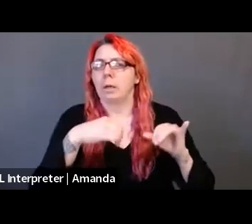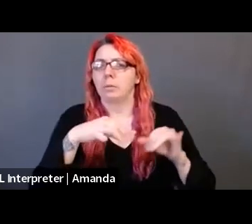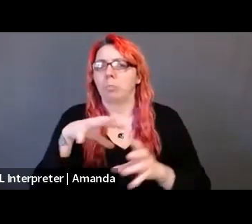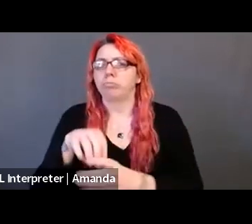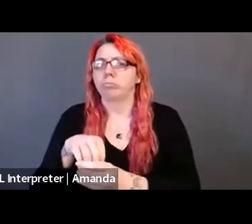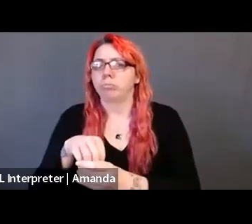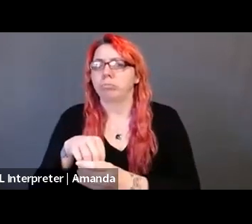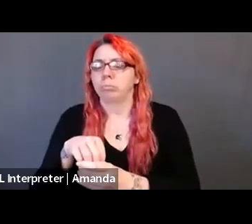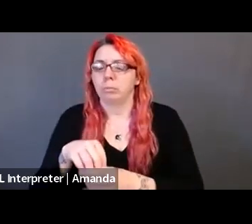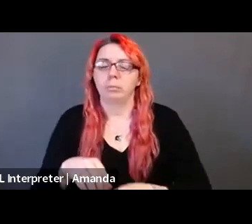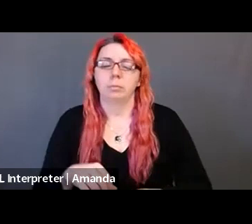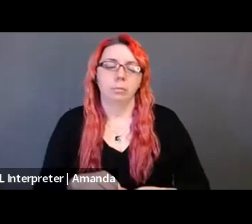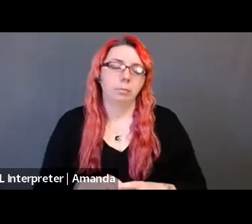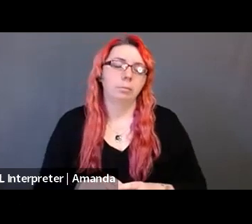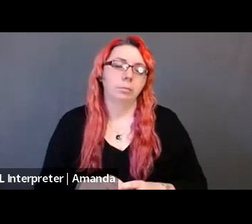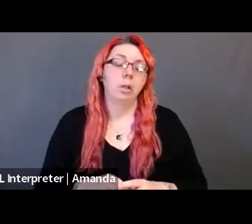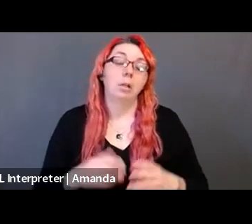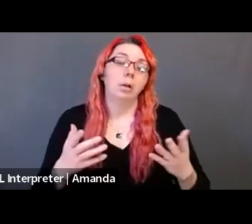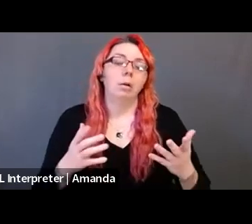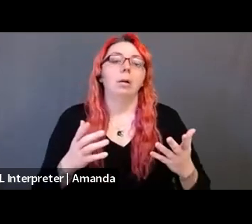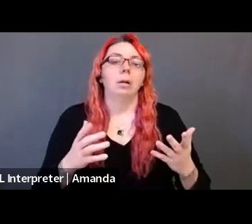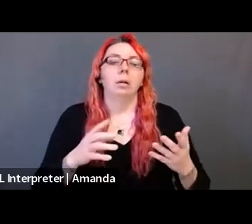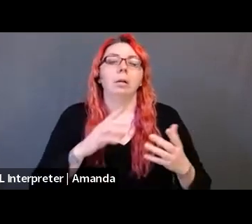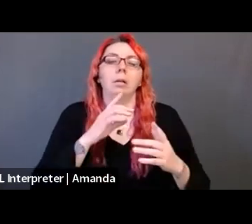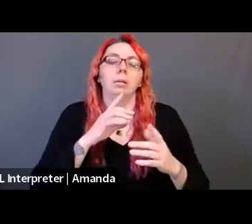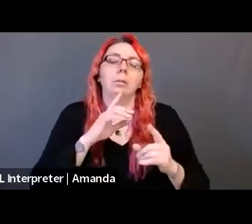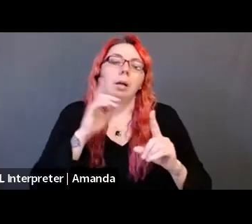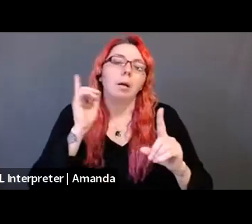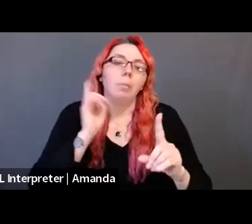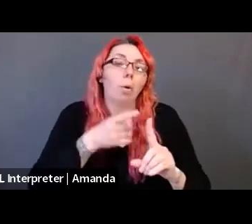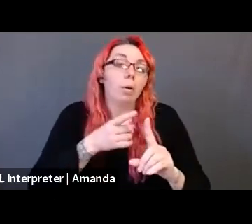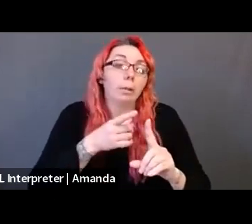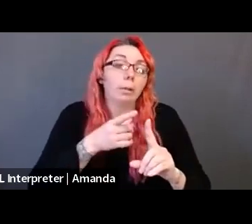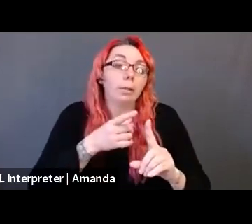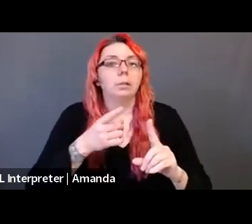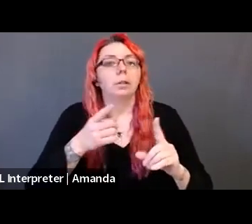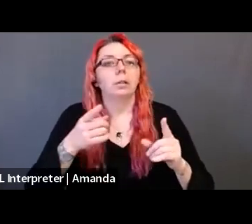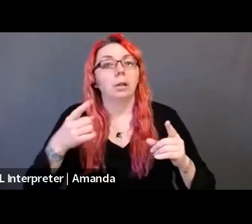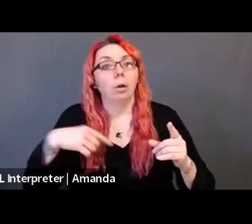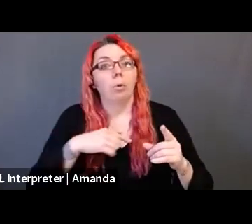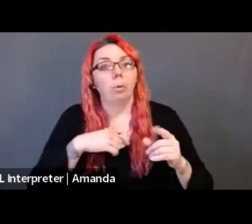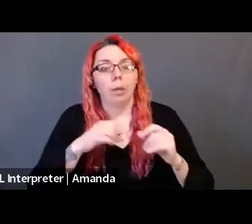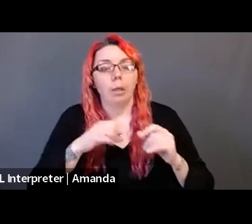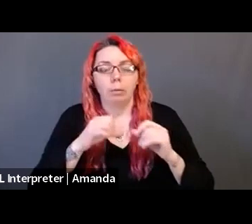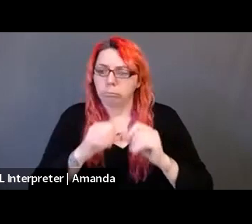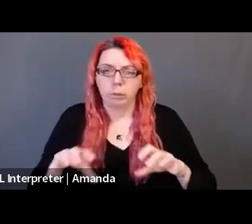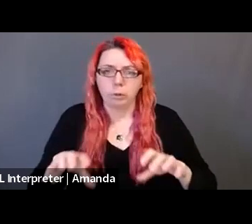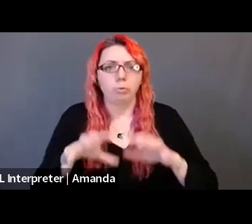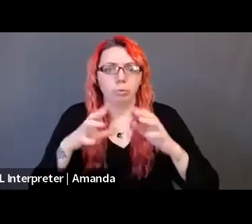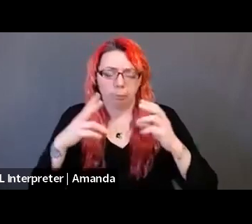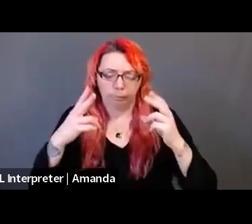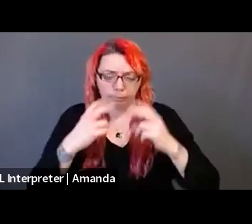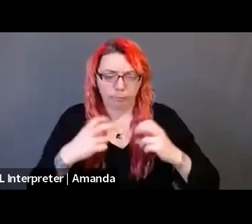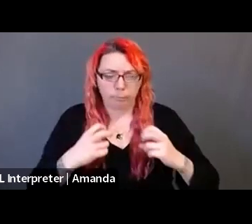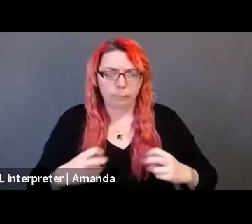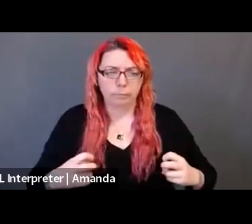this is about how any of us at any point in our own kind of unlearning, on unpacking much of what's gone in there, may